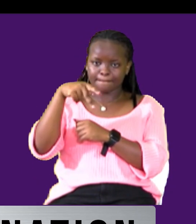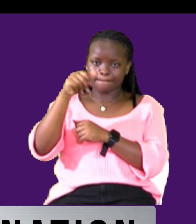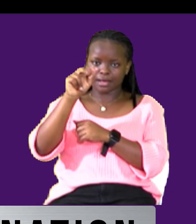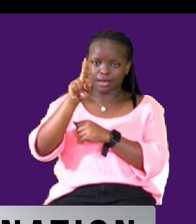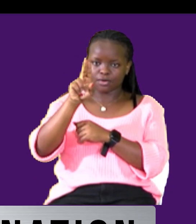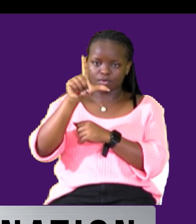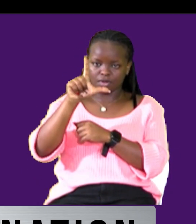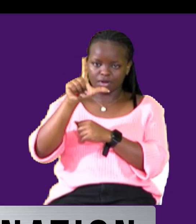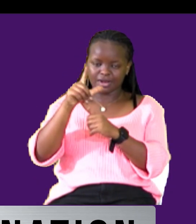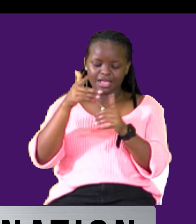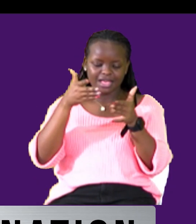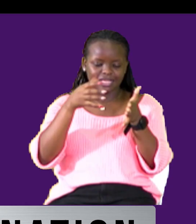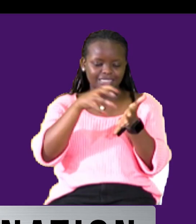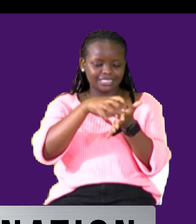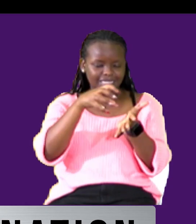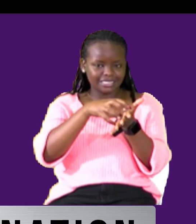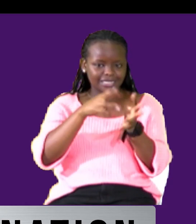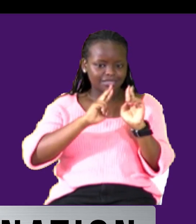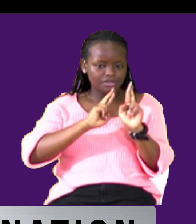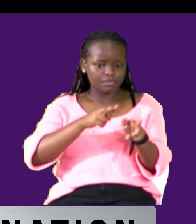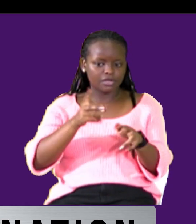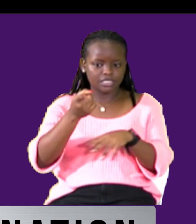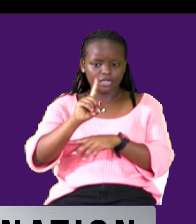by the way, Nairobi County.